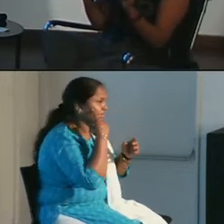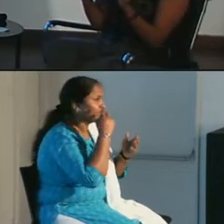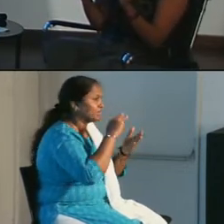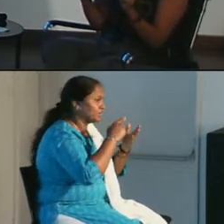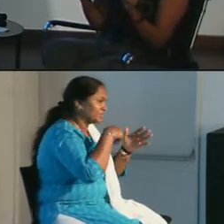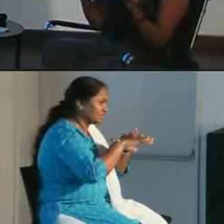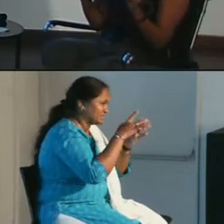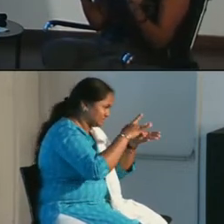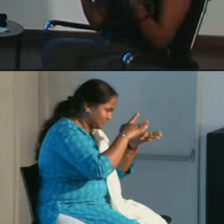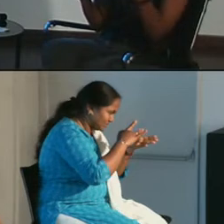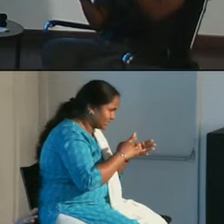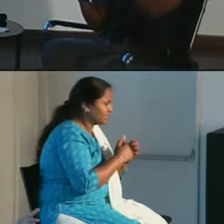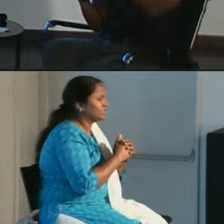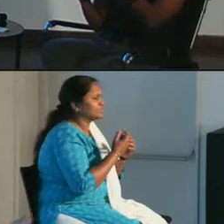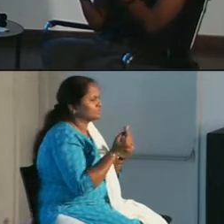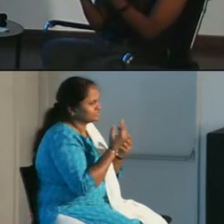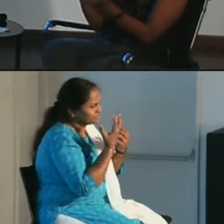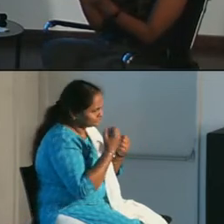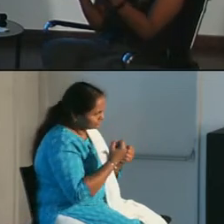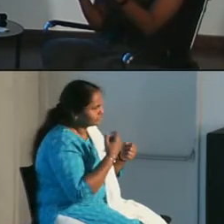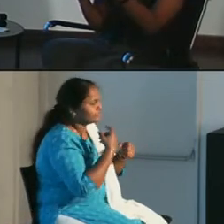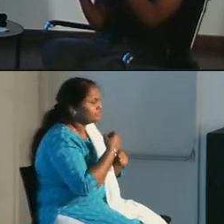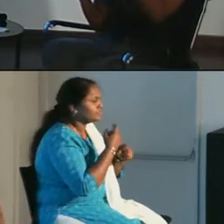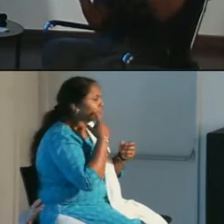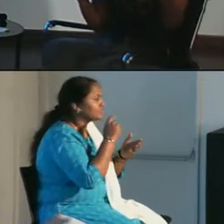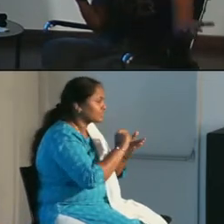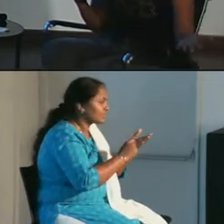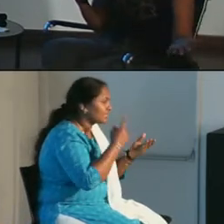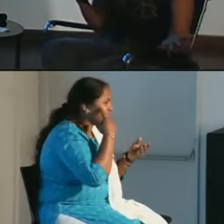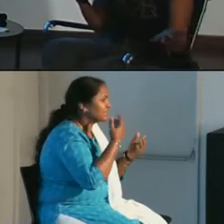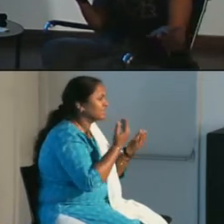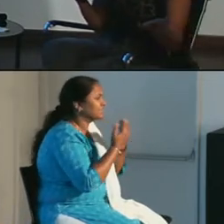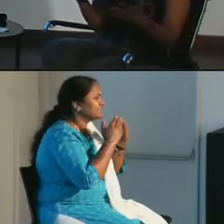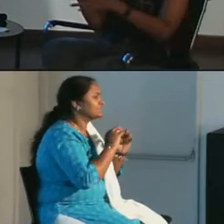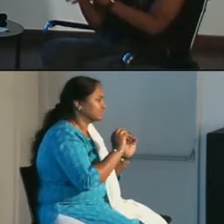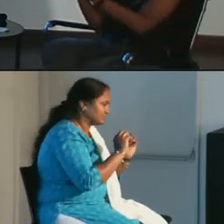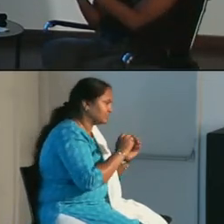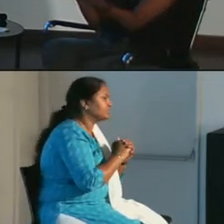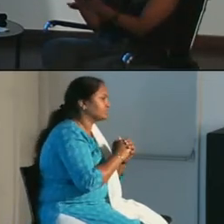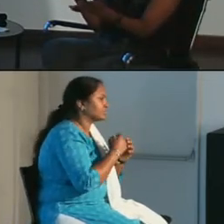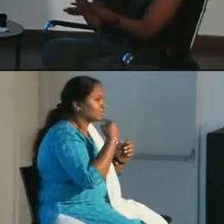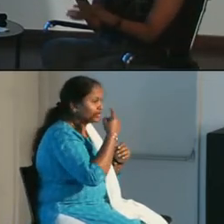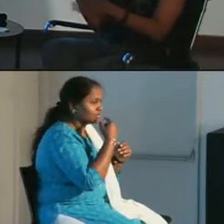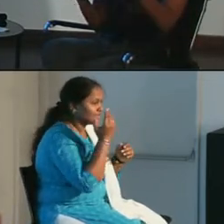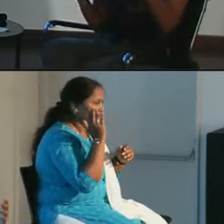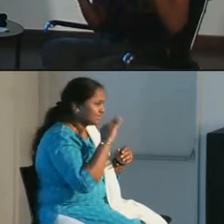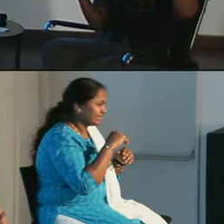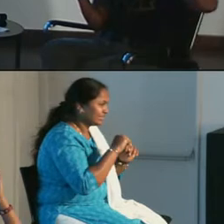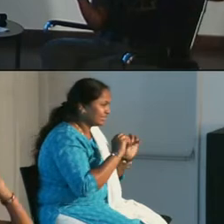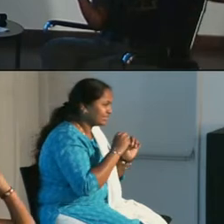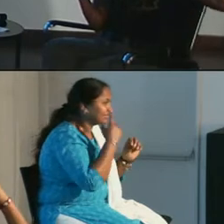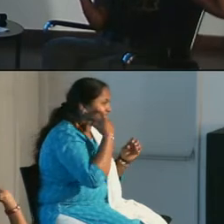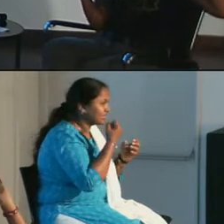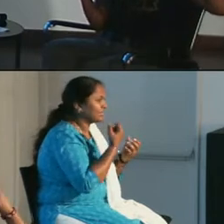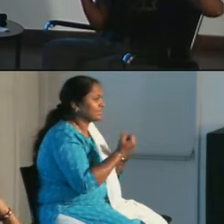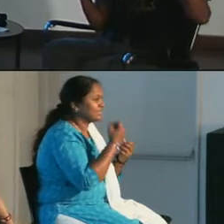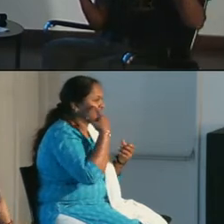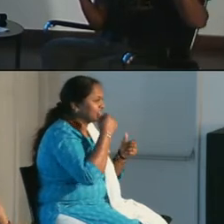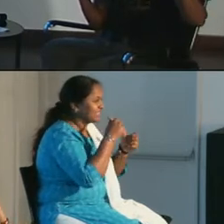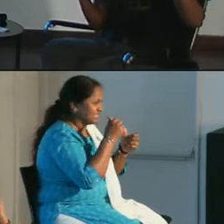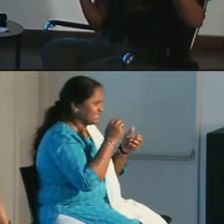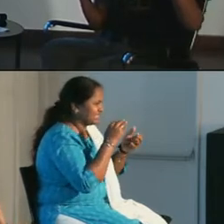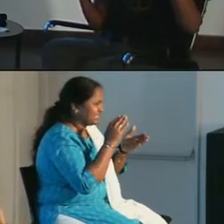these spaces. And some of them were graffiti writers who did not study that, who don't come from, the guy came from Assam